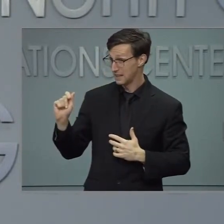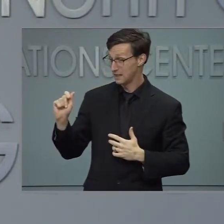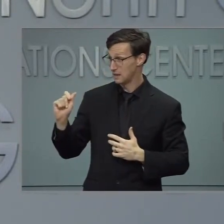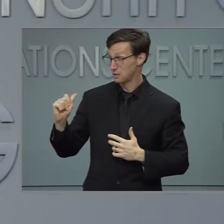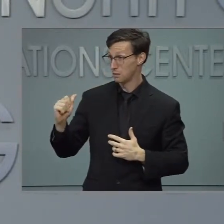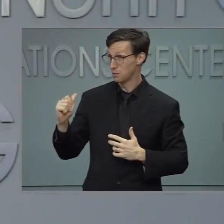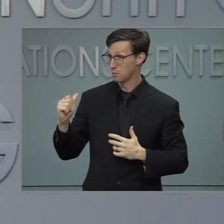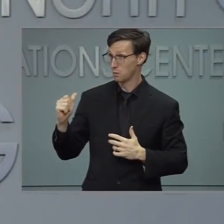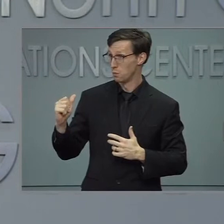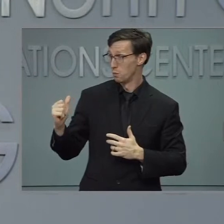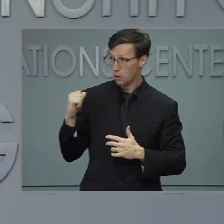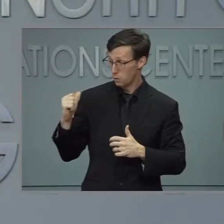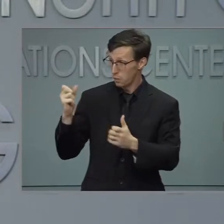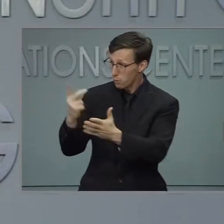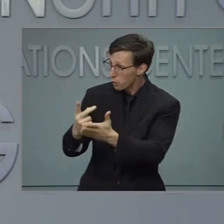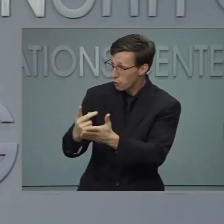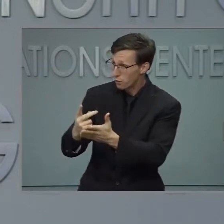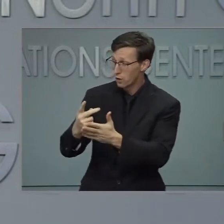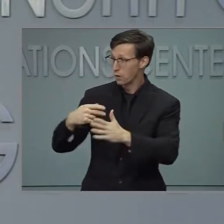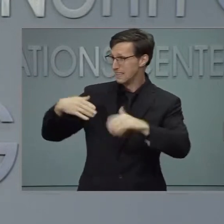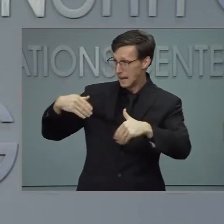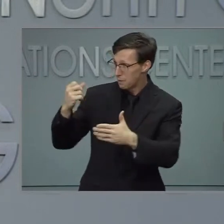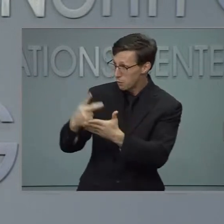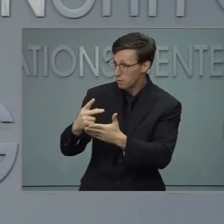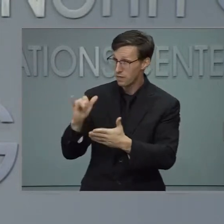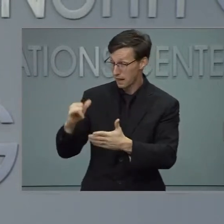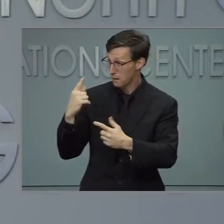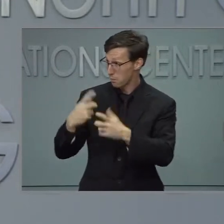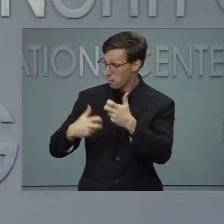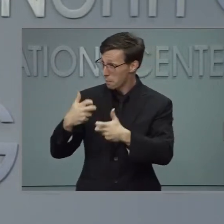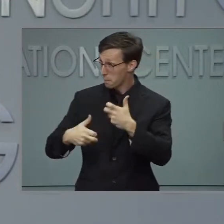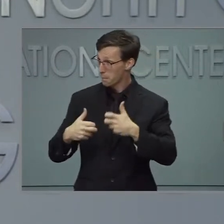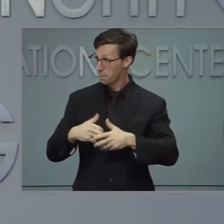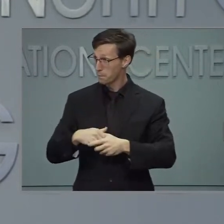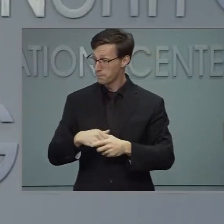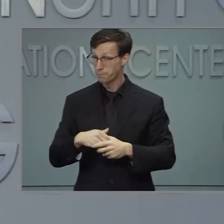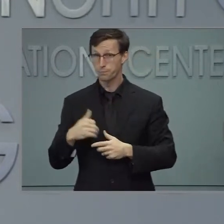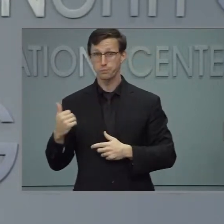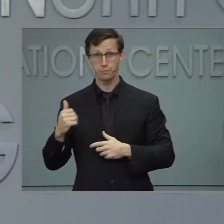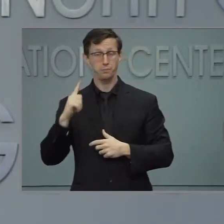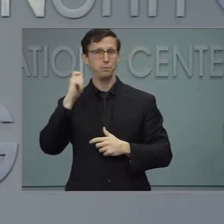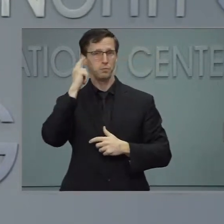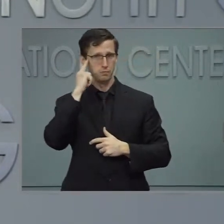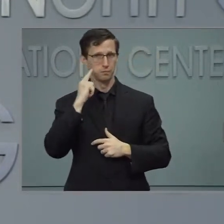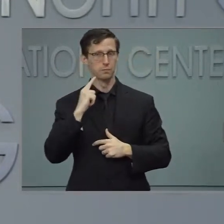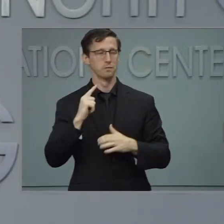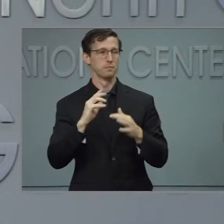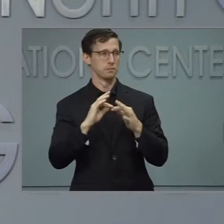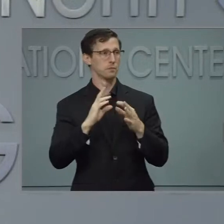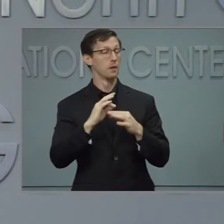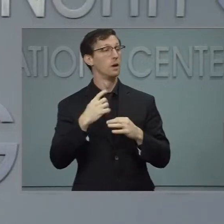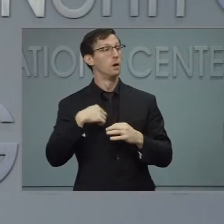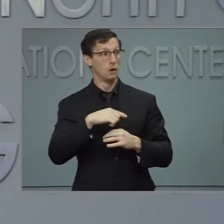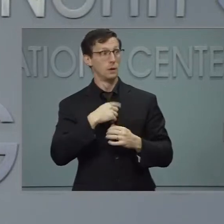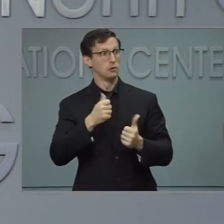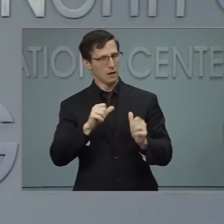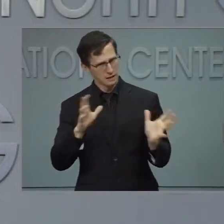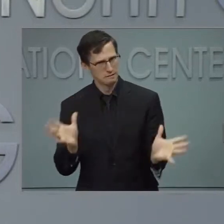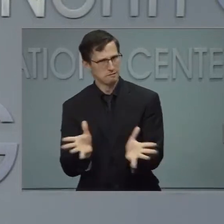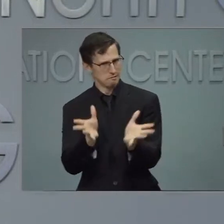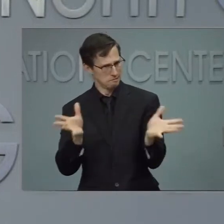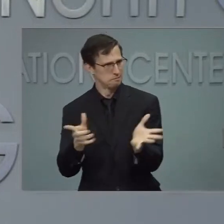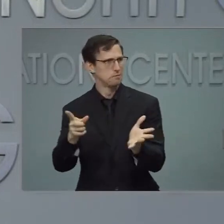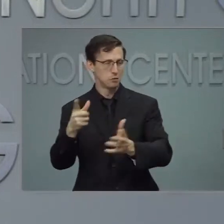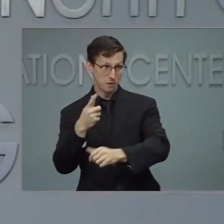yet a factor? So we want to make sure that we are pushing people toward vaccination using the